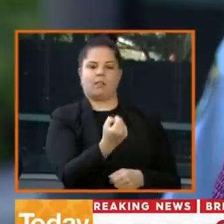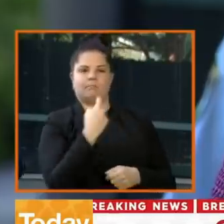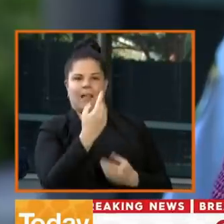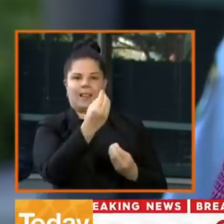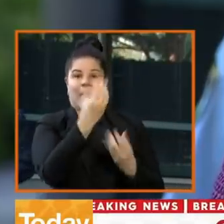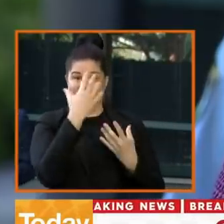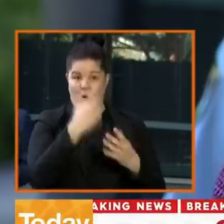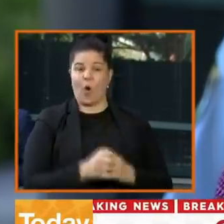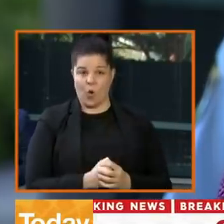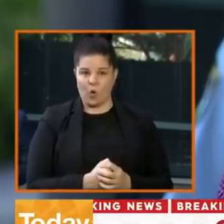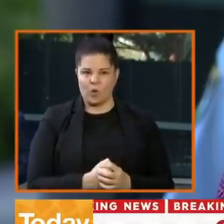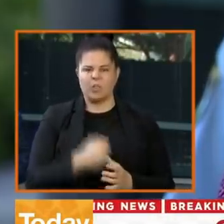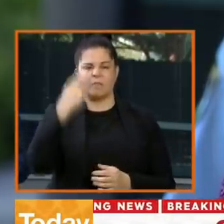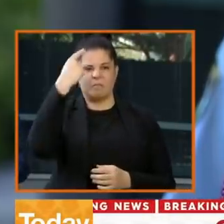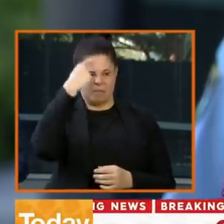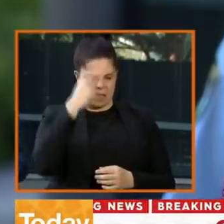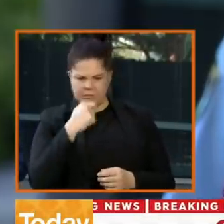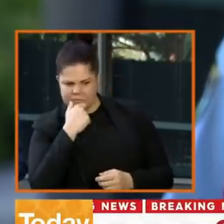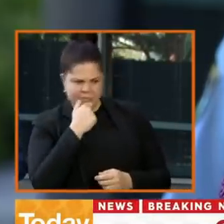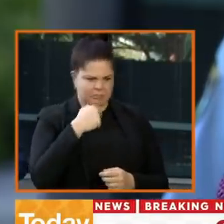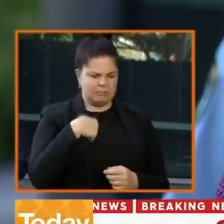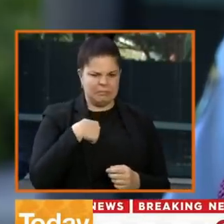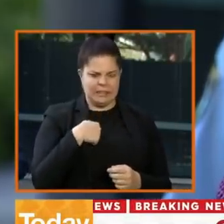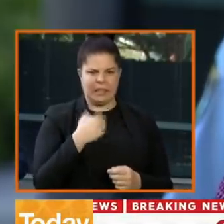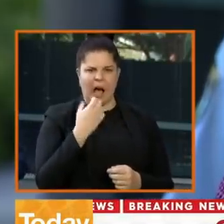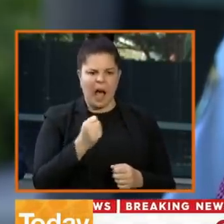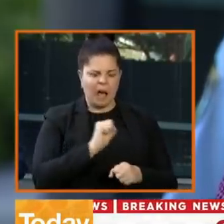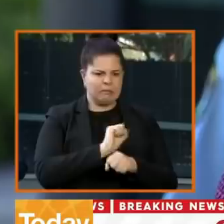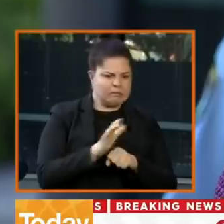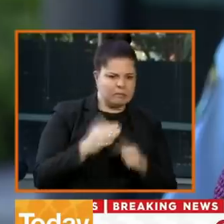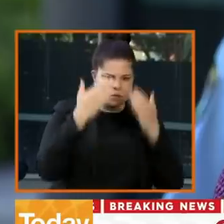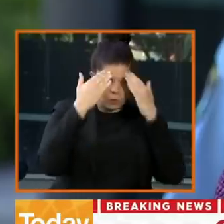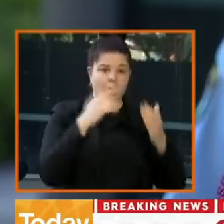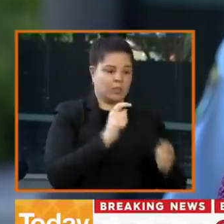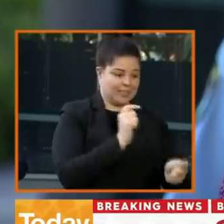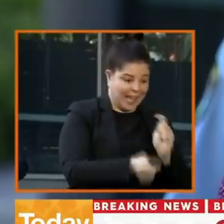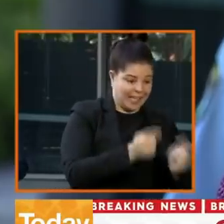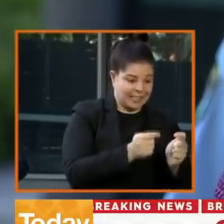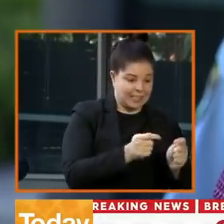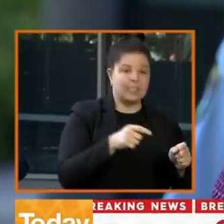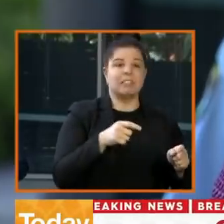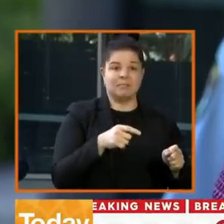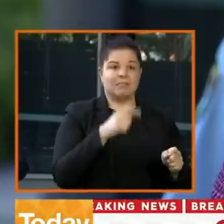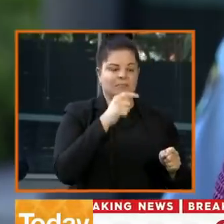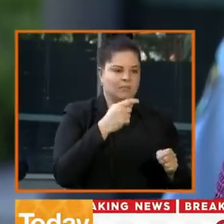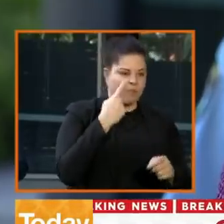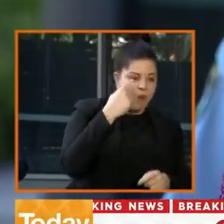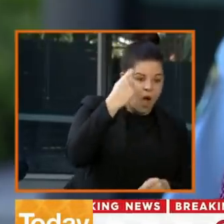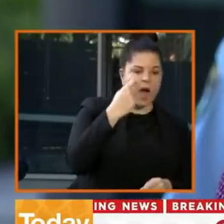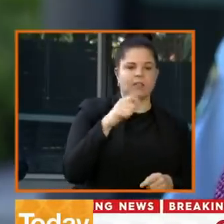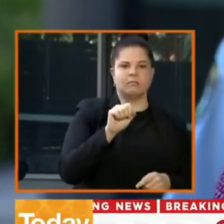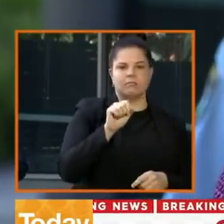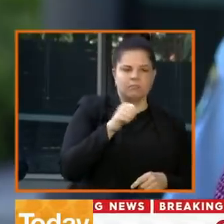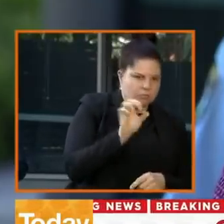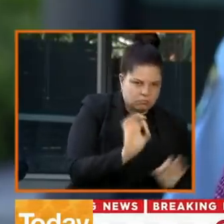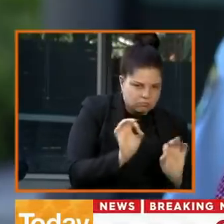test, they'll be able to get a text, if they're happy for us to do that, on the same day to tell them that they're negative. Obviously, if you're